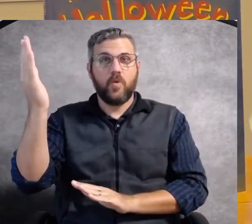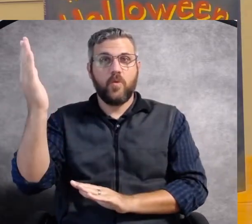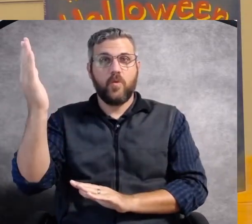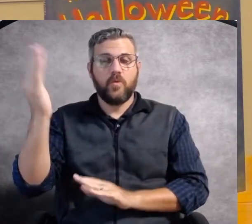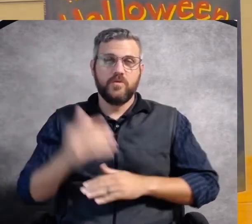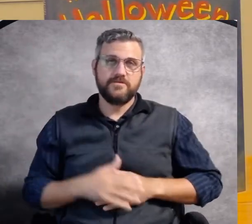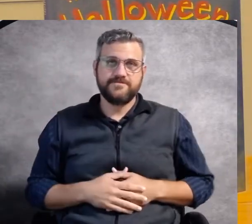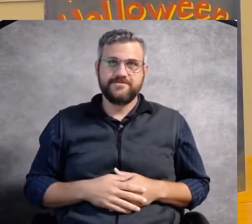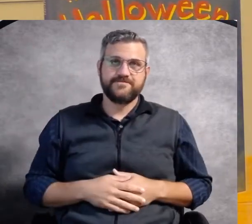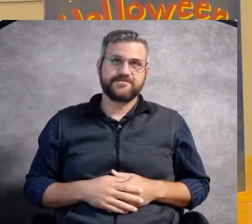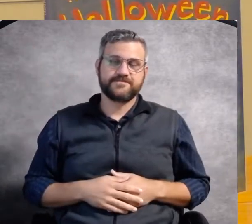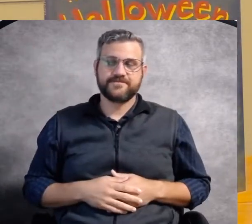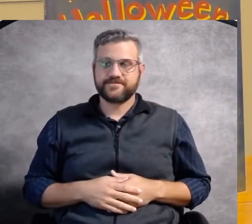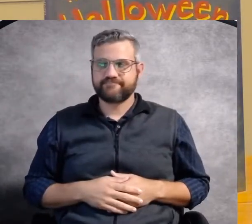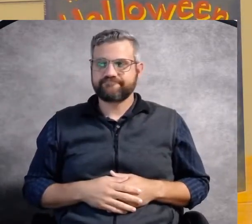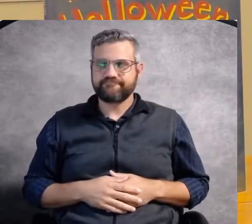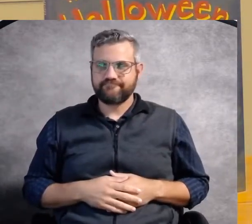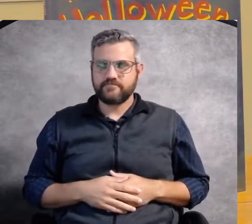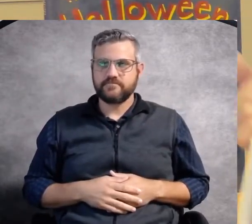go.